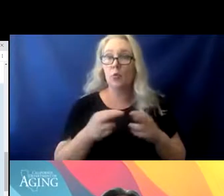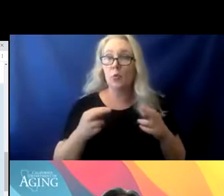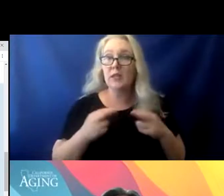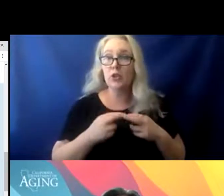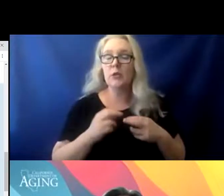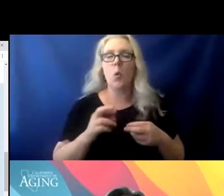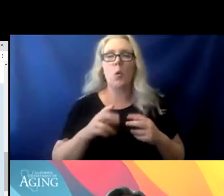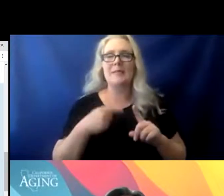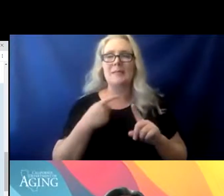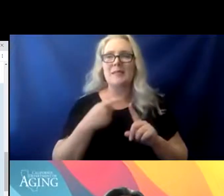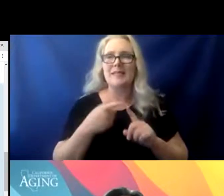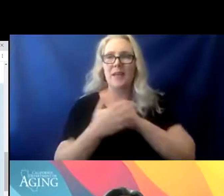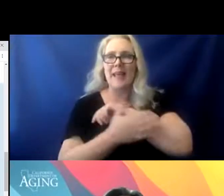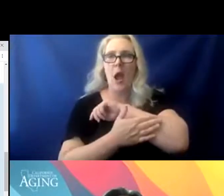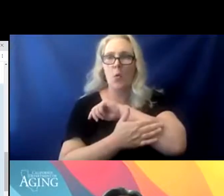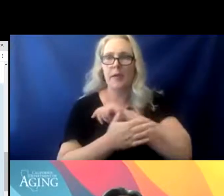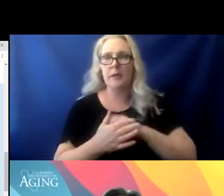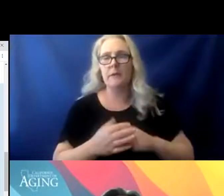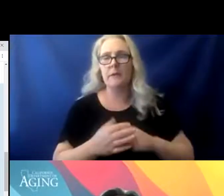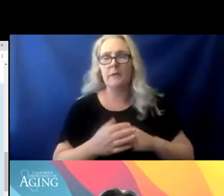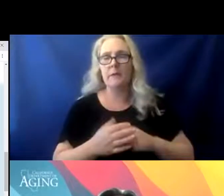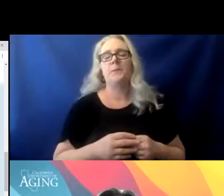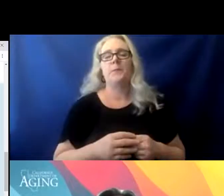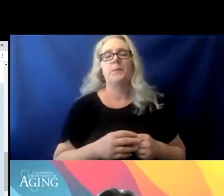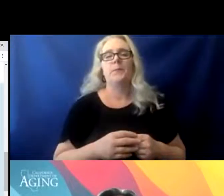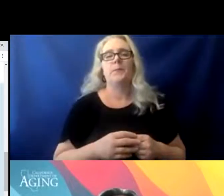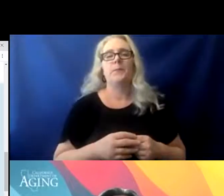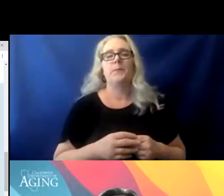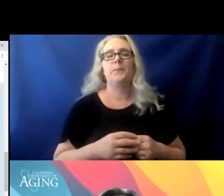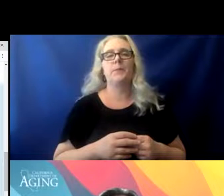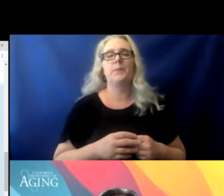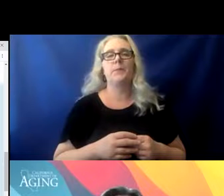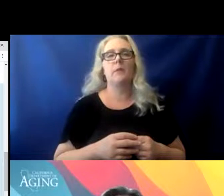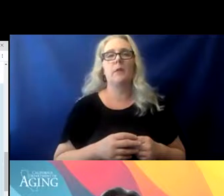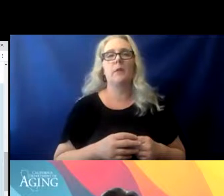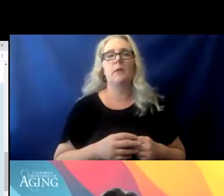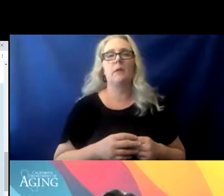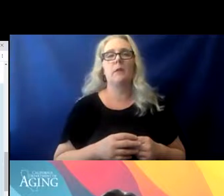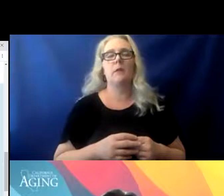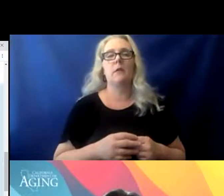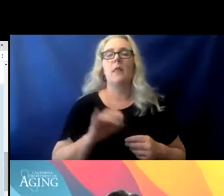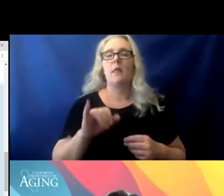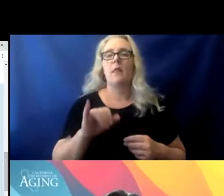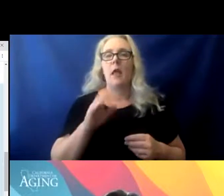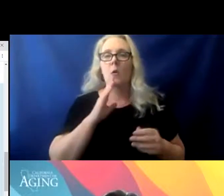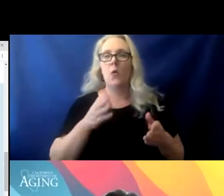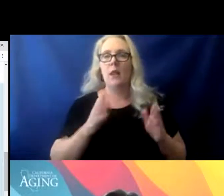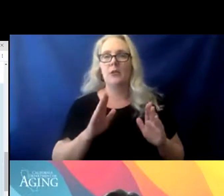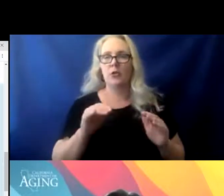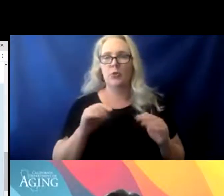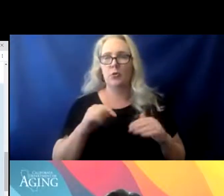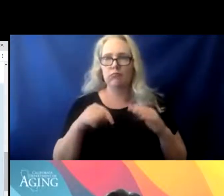specific county. Let's see, I'll do Colusa County. And that allows us to then drill down and create